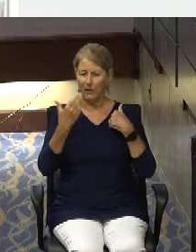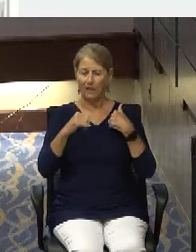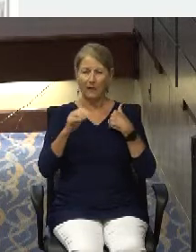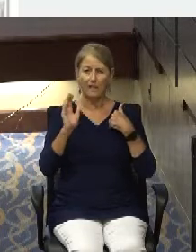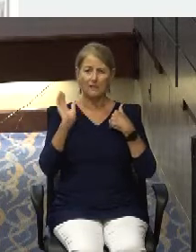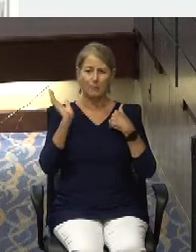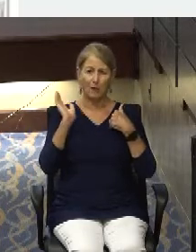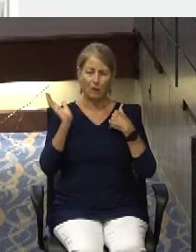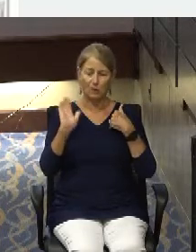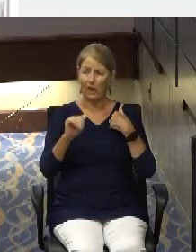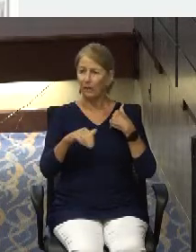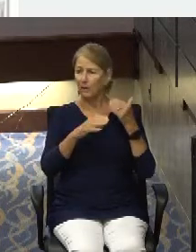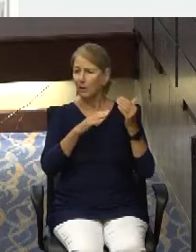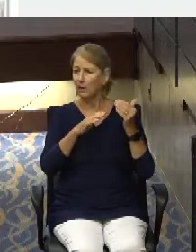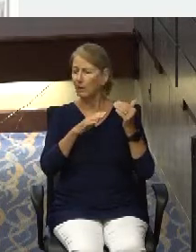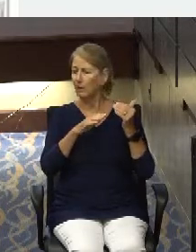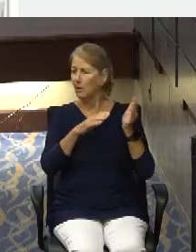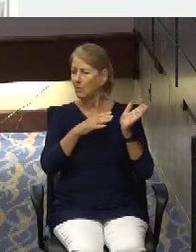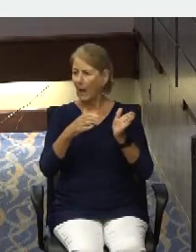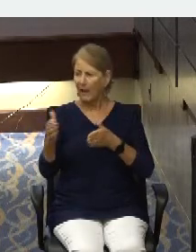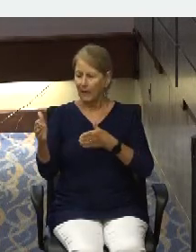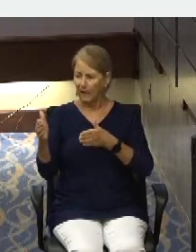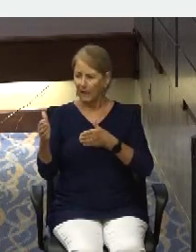approved 9-0.